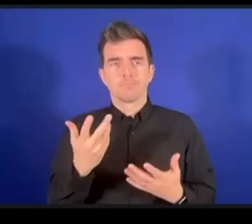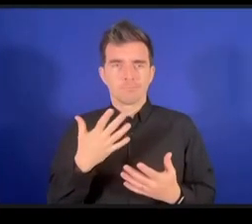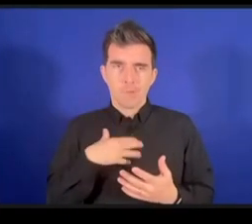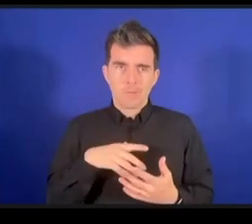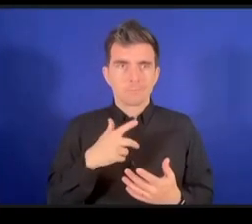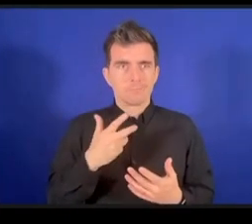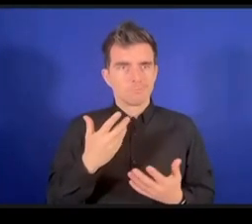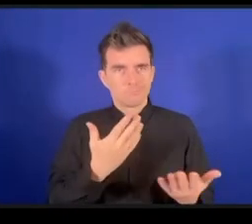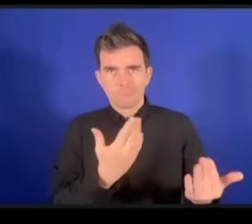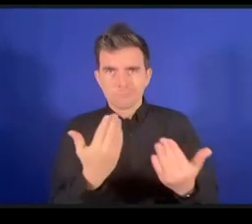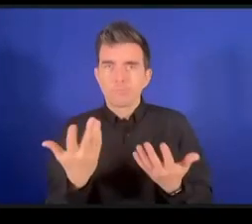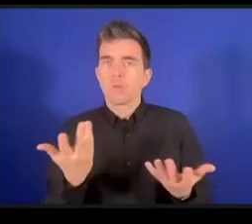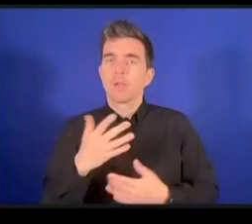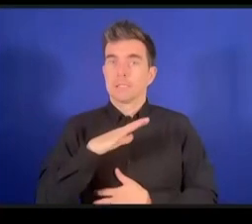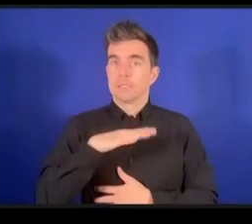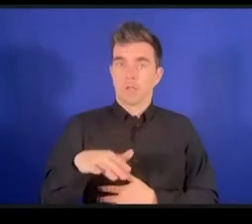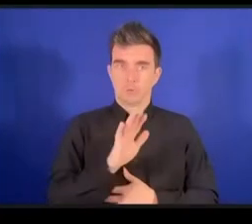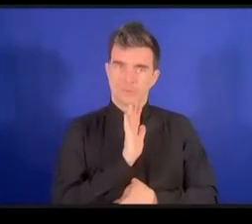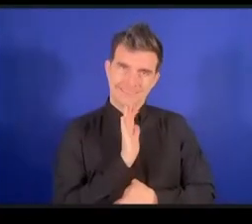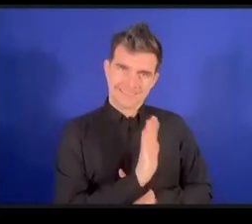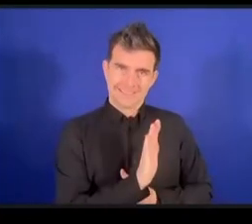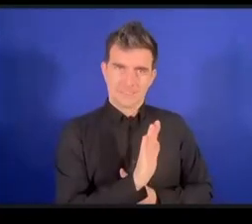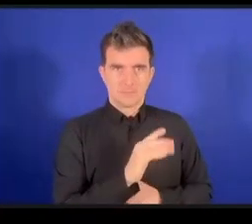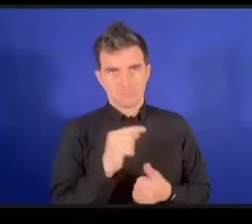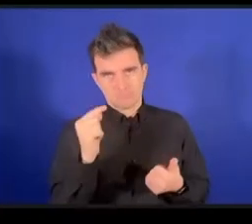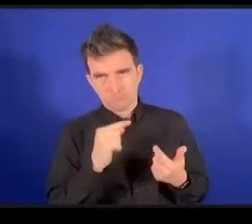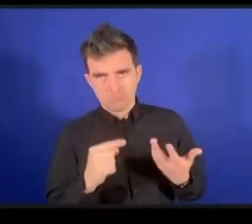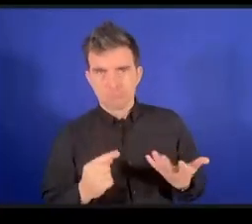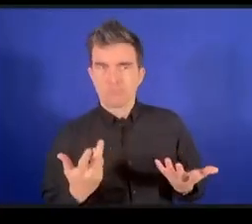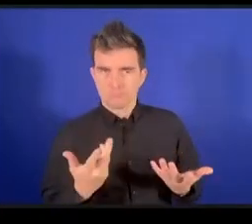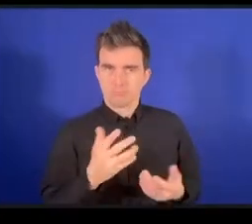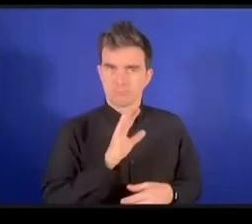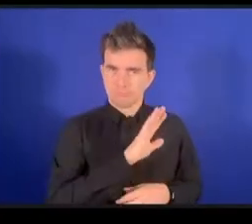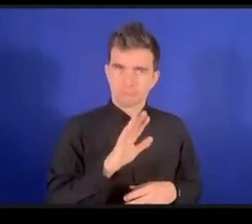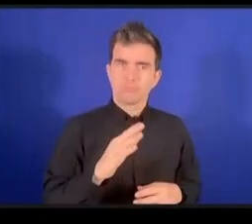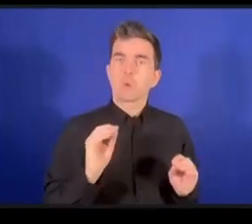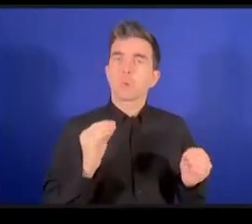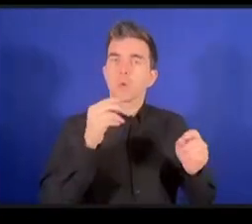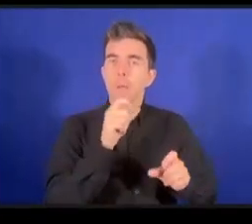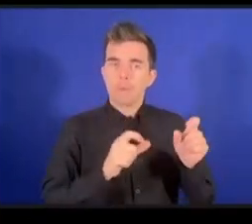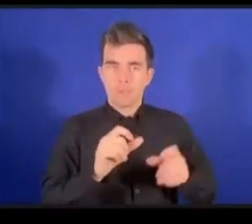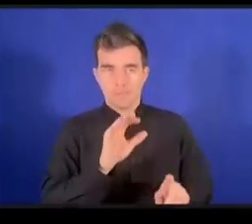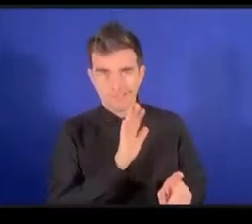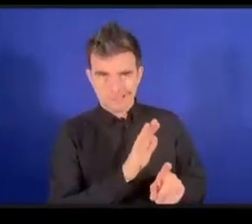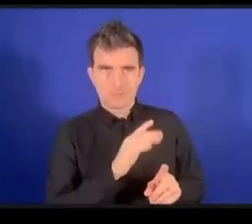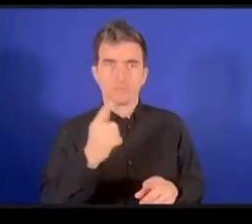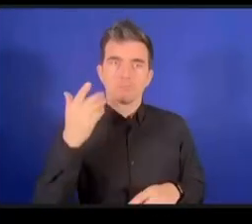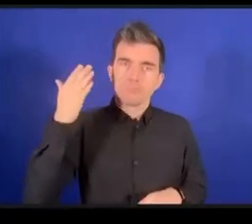themselves to these crucial debates about the future of the internet. Thank you very much.